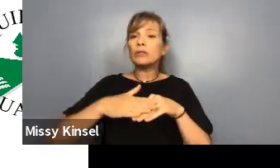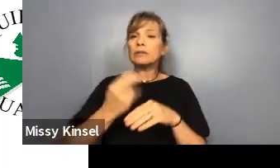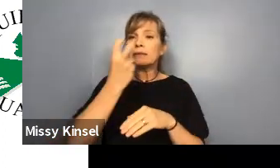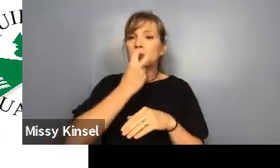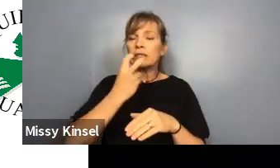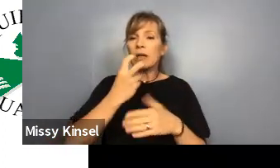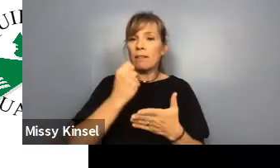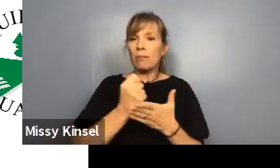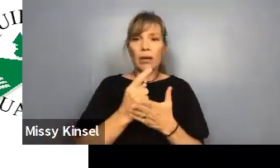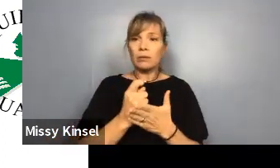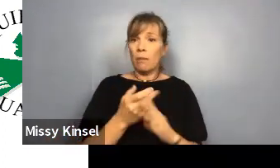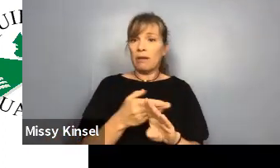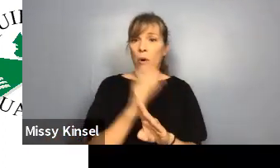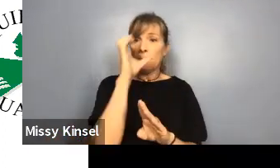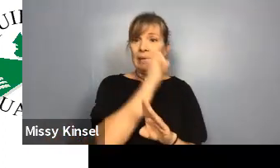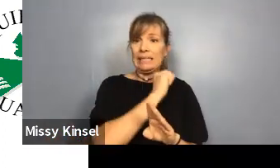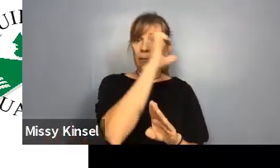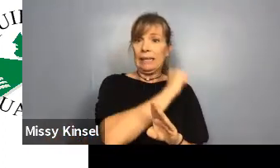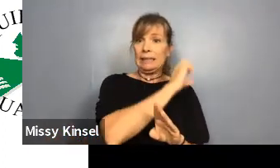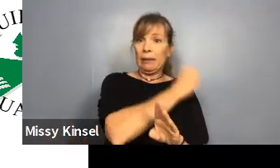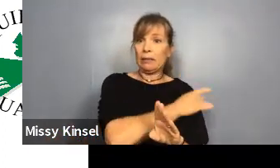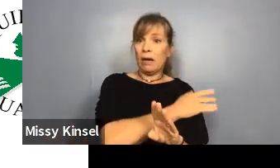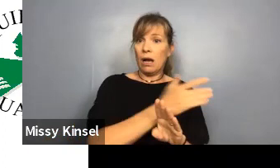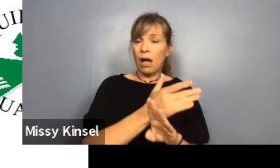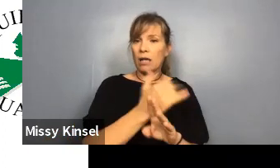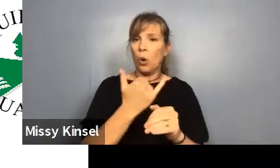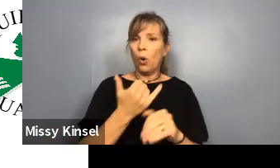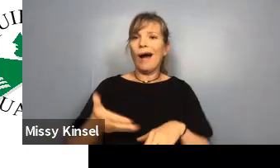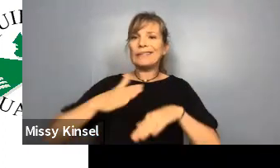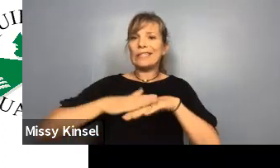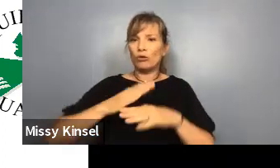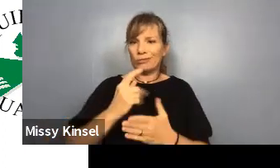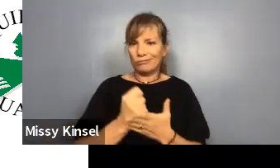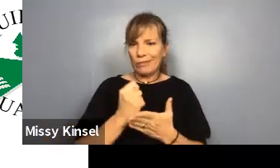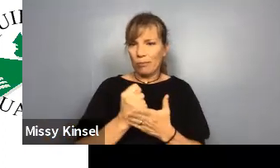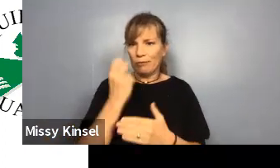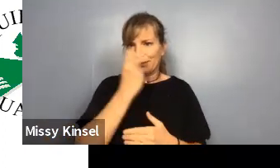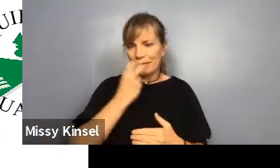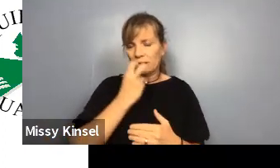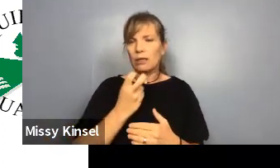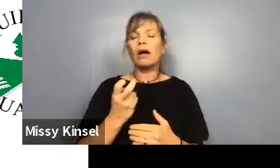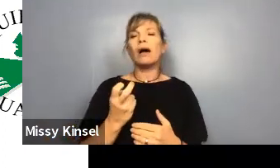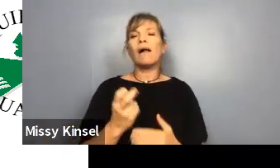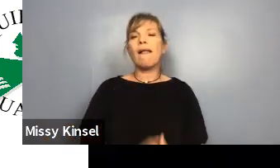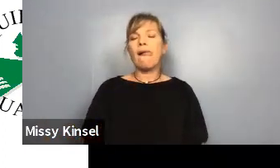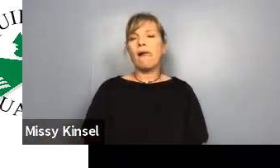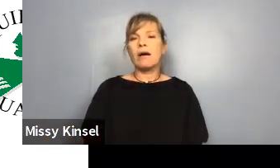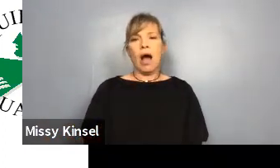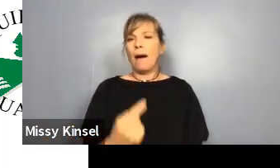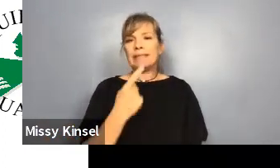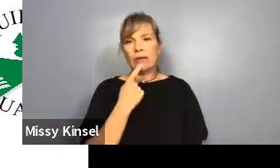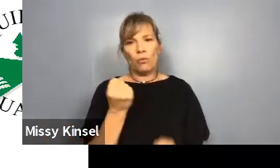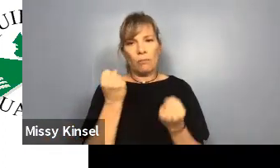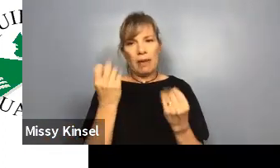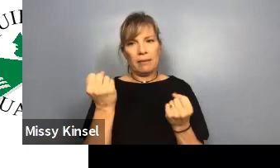for missed speech services, excuse me. So here's where, and I'm gonna say this multiple times from